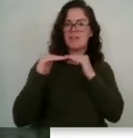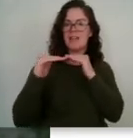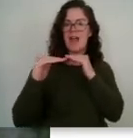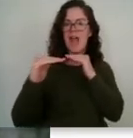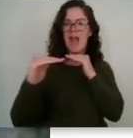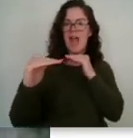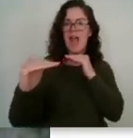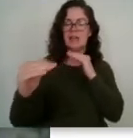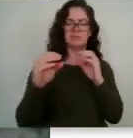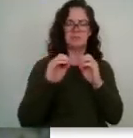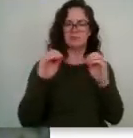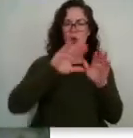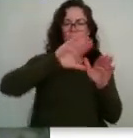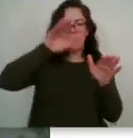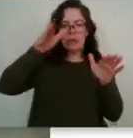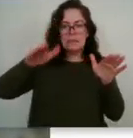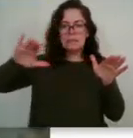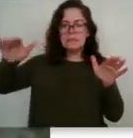new that I learned as well.